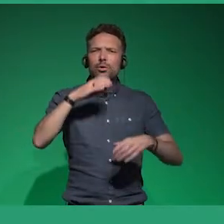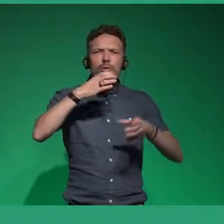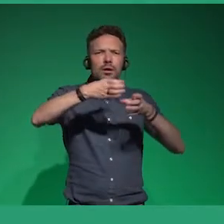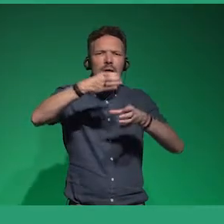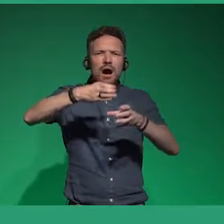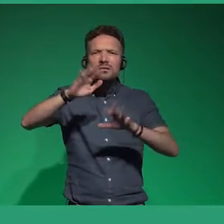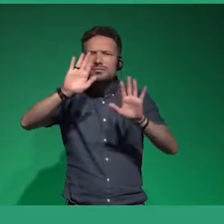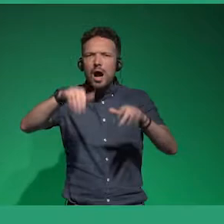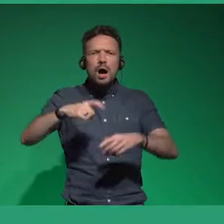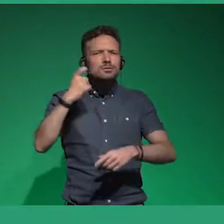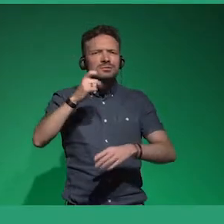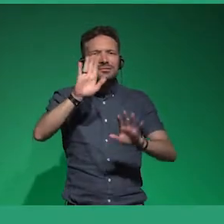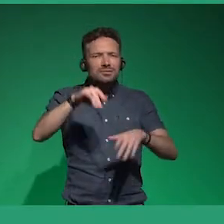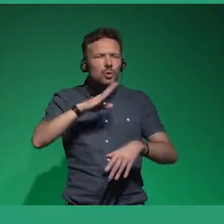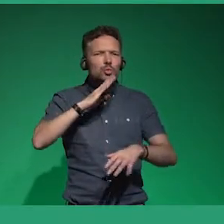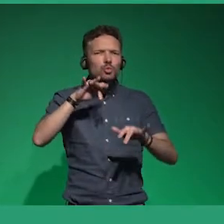Okay.